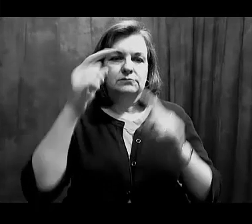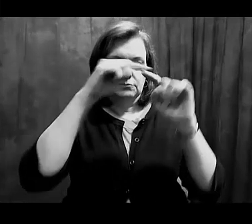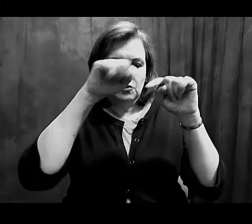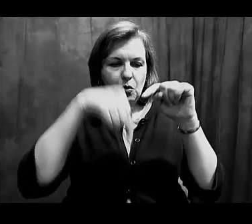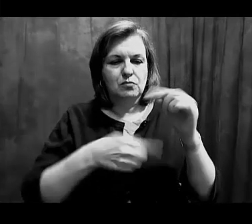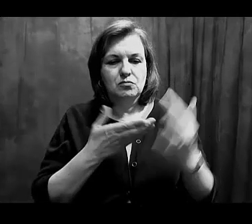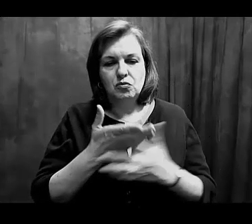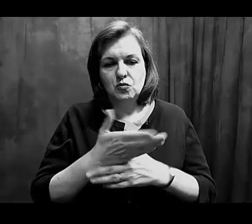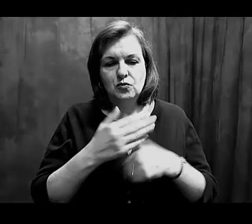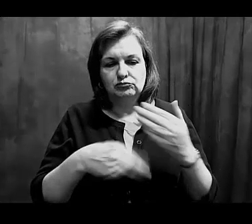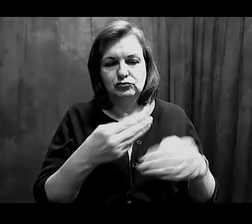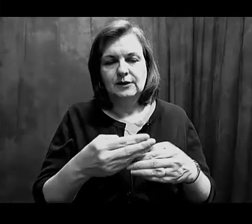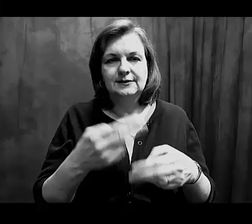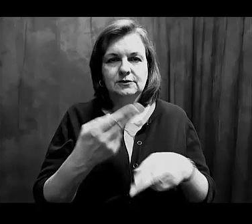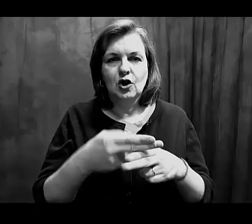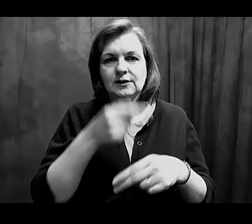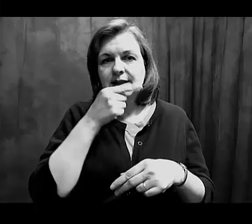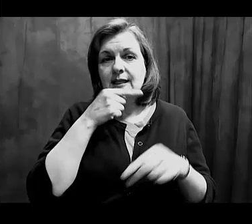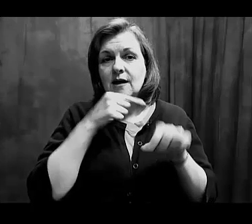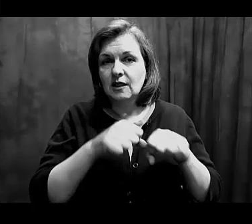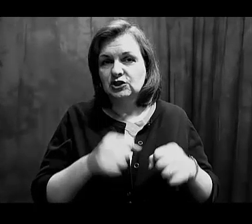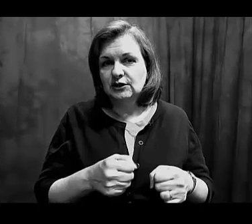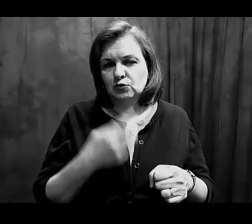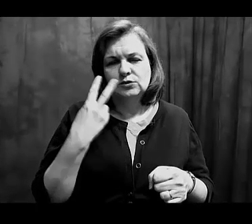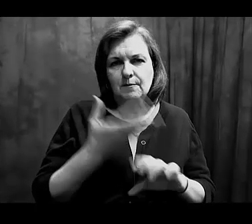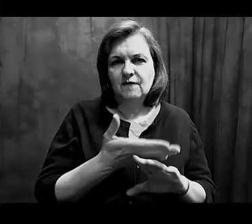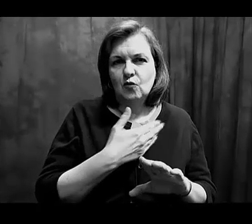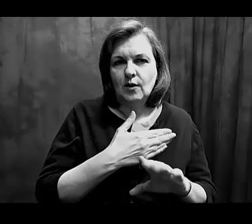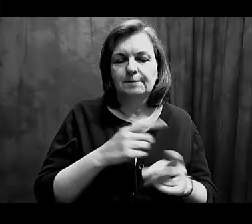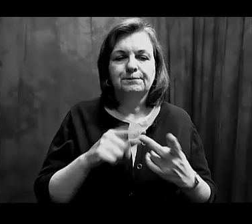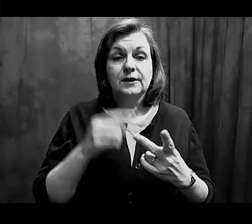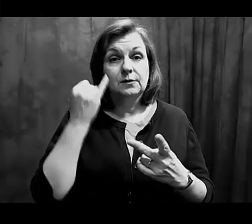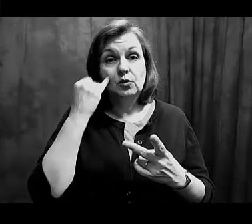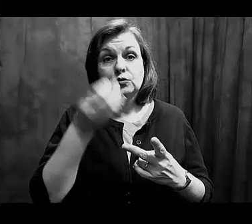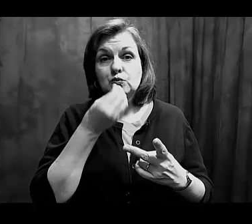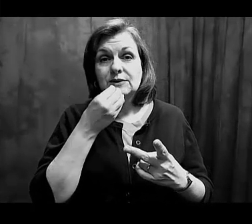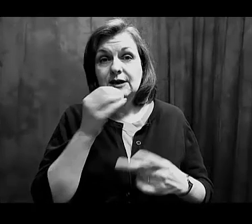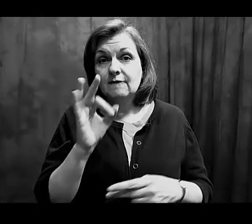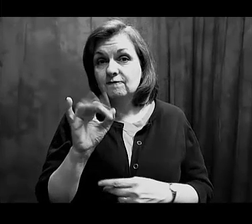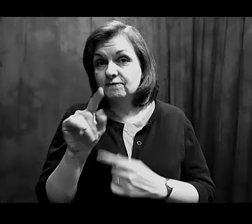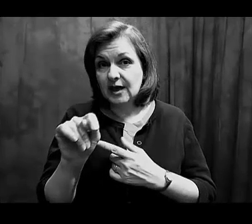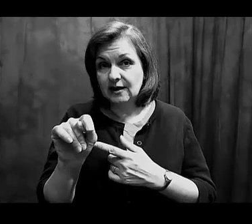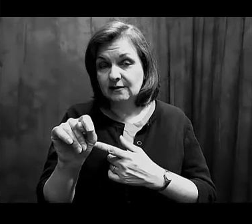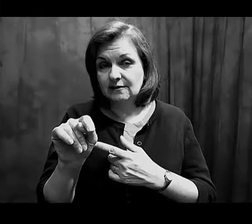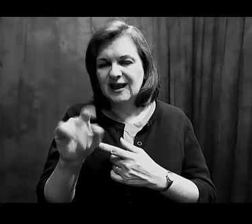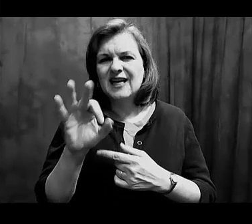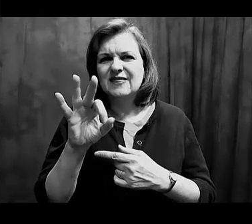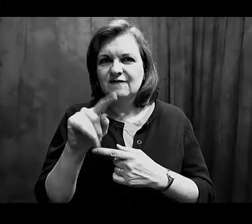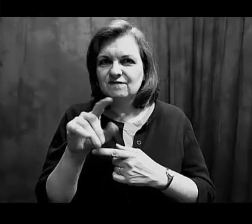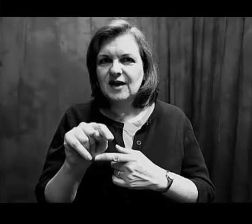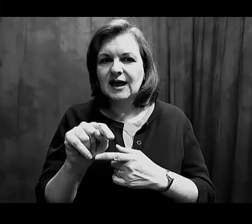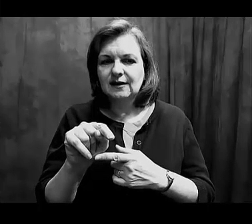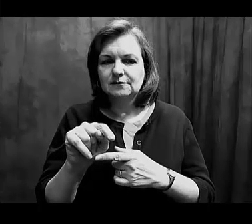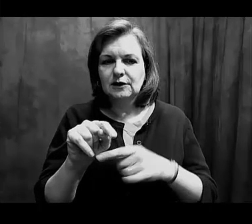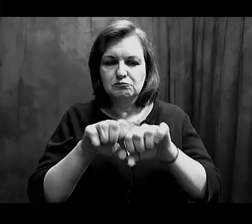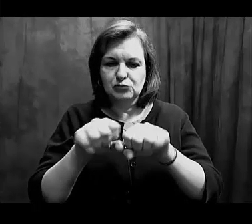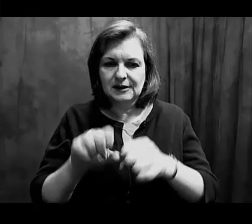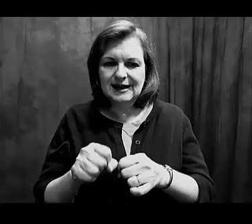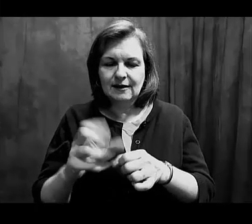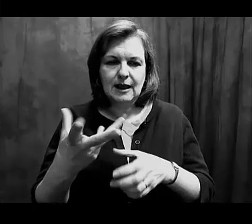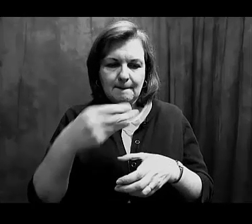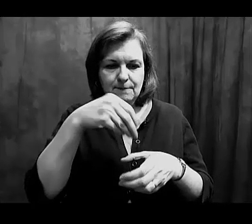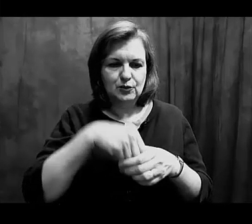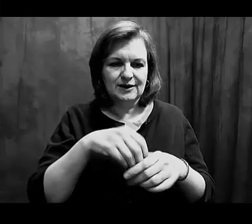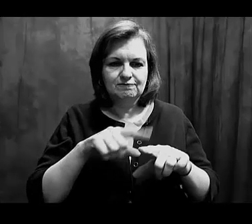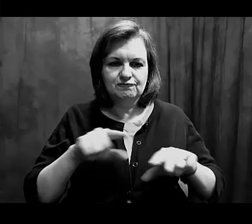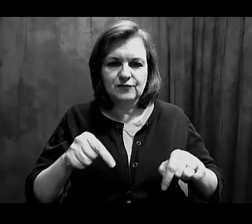sugars, carbohydrates, fine, they're going to go through glycolysis like we saw before. Okay. We put in fats, it turns out